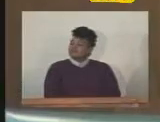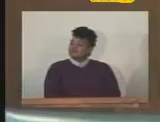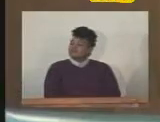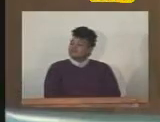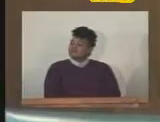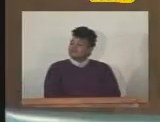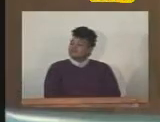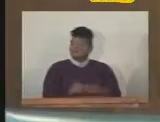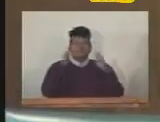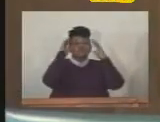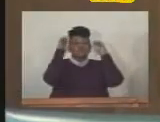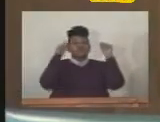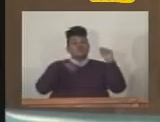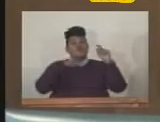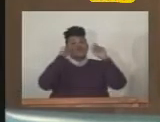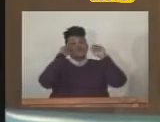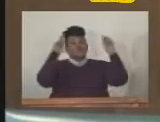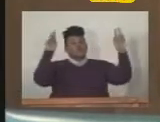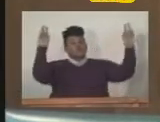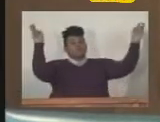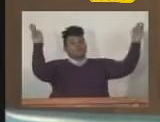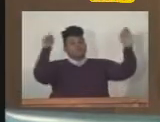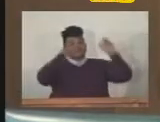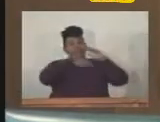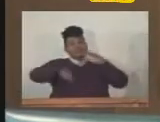week which spoke about